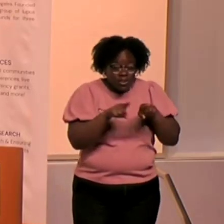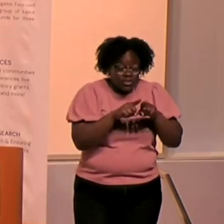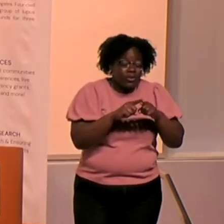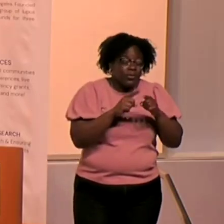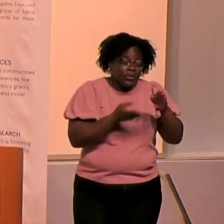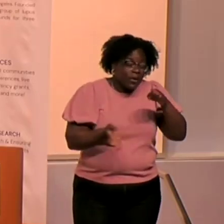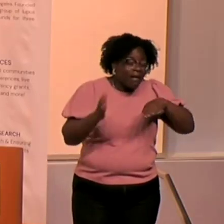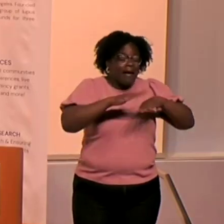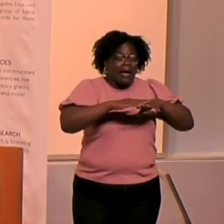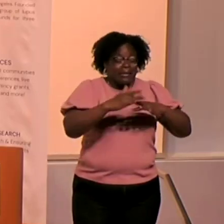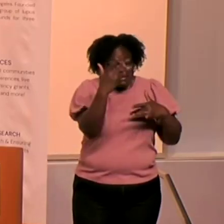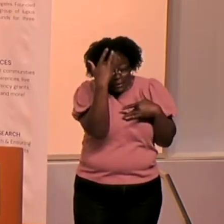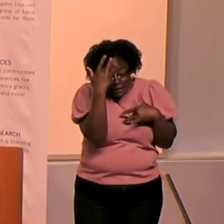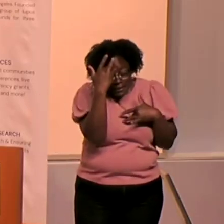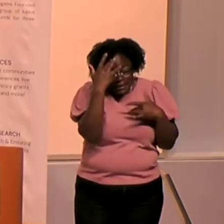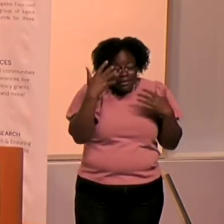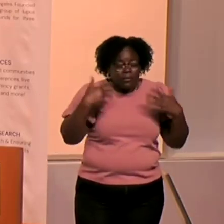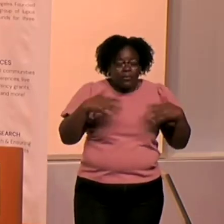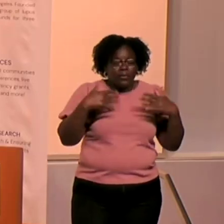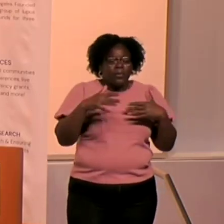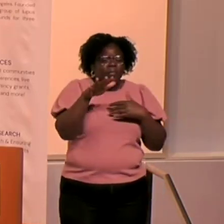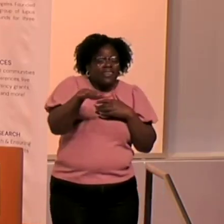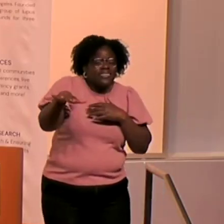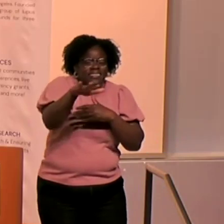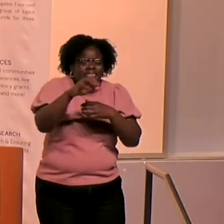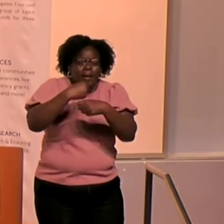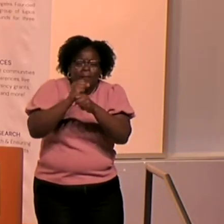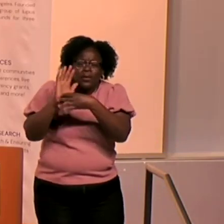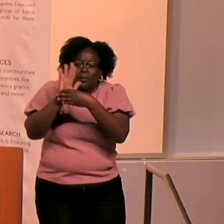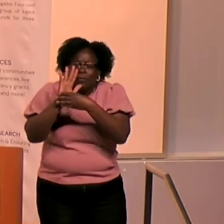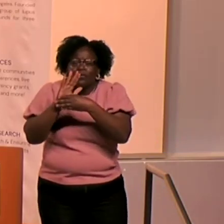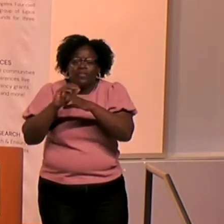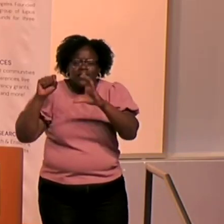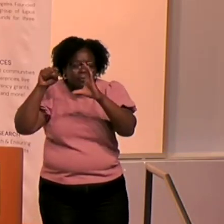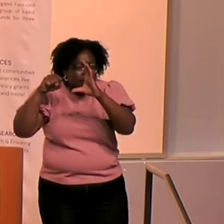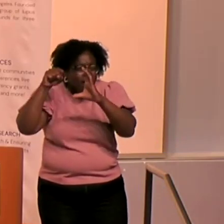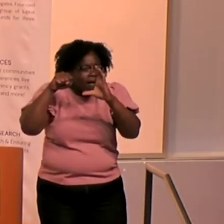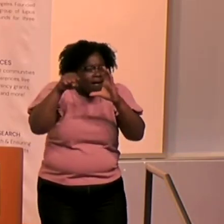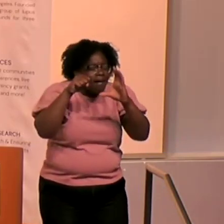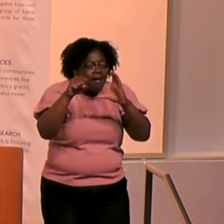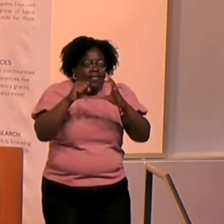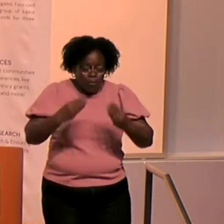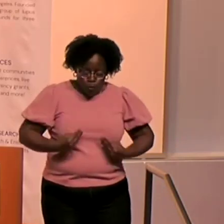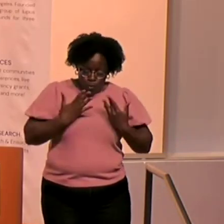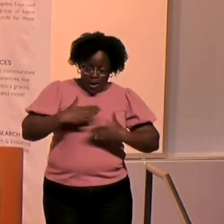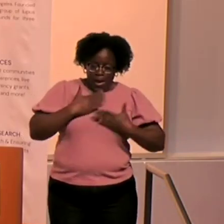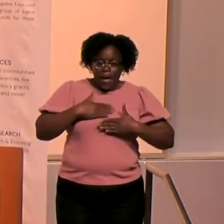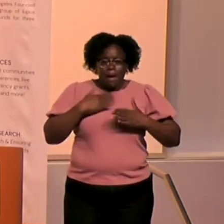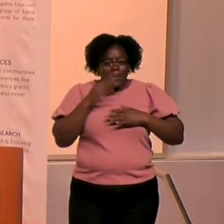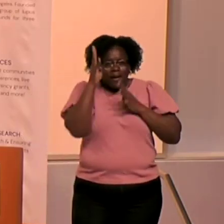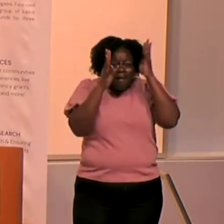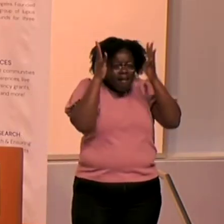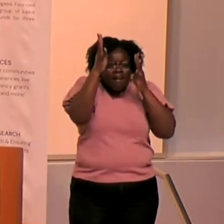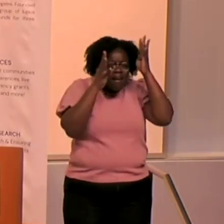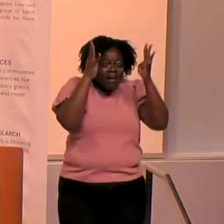But it's the place that makes me happy, where I get to be creative with